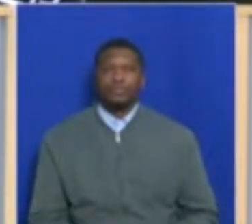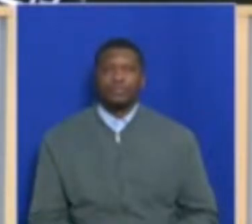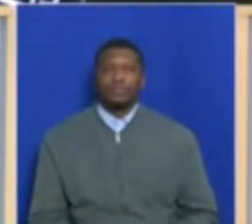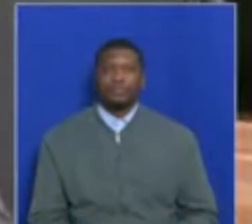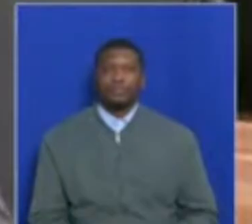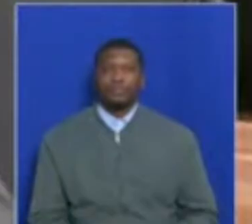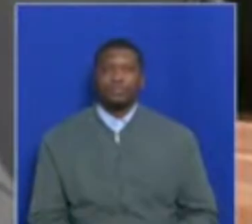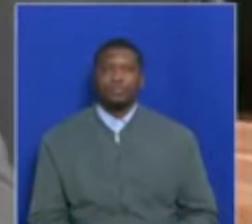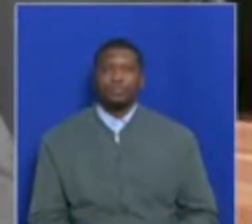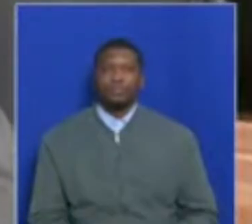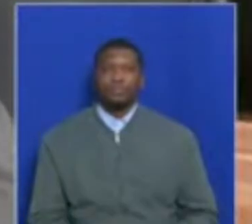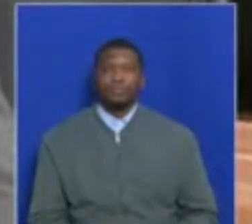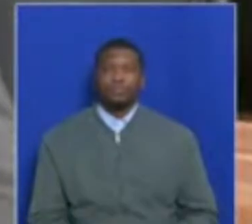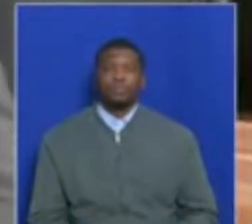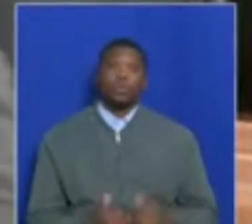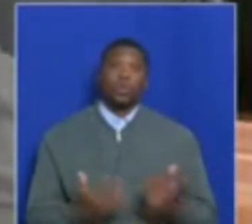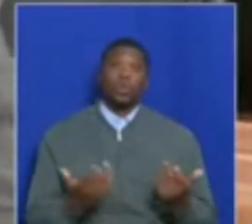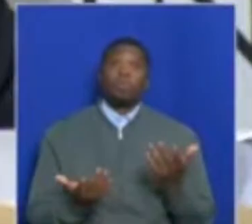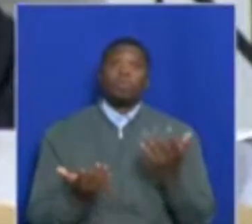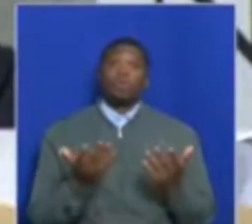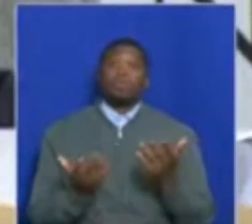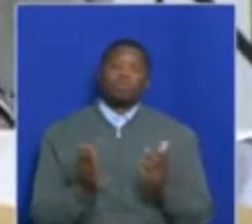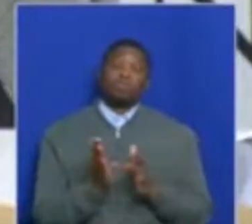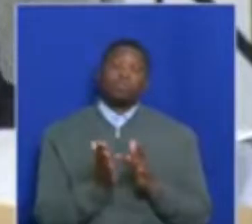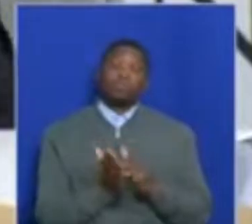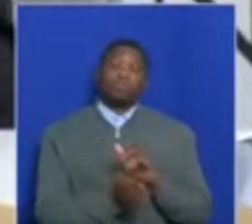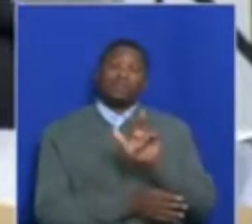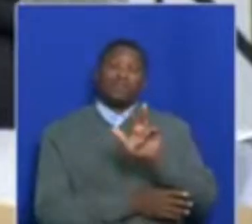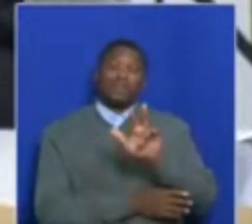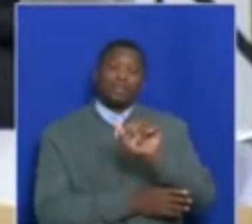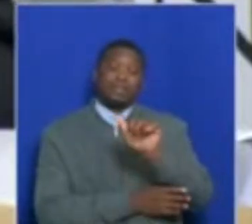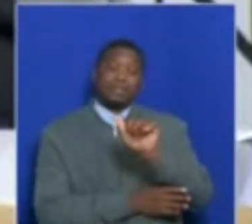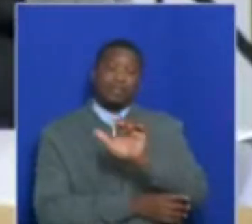Maybe 865. Yeah, 865.